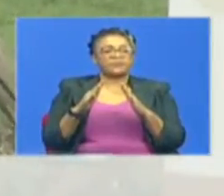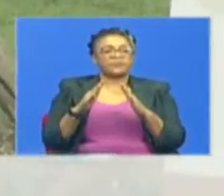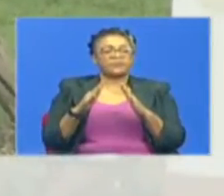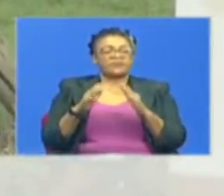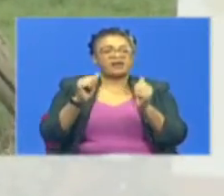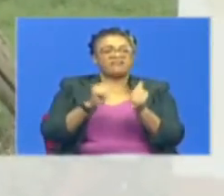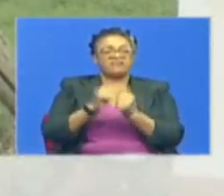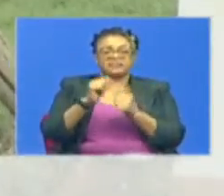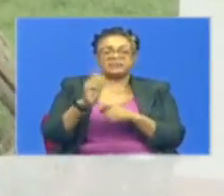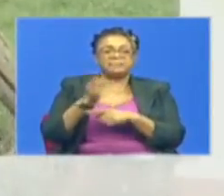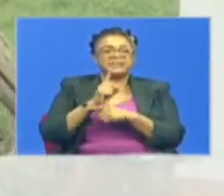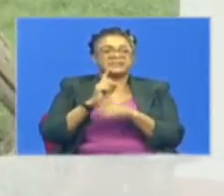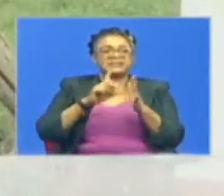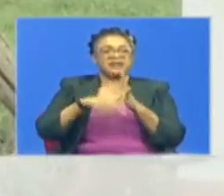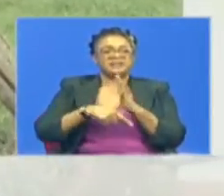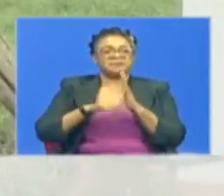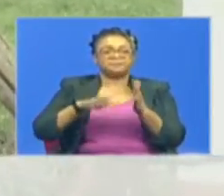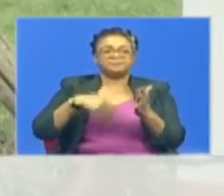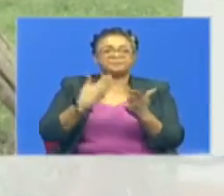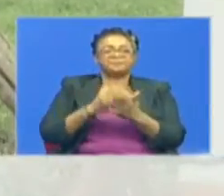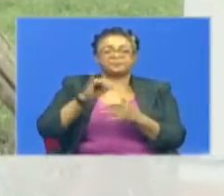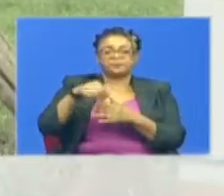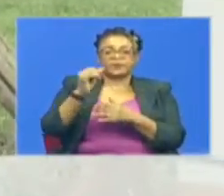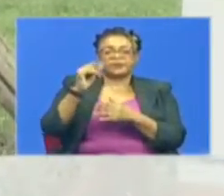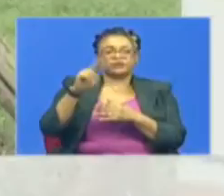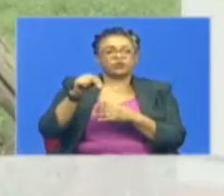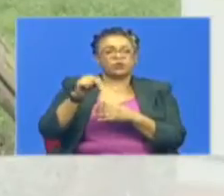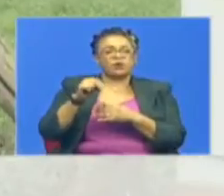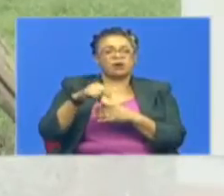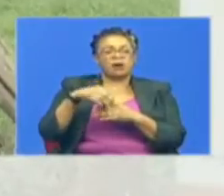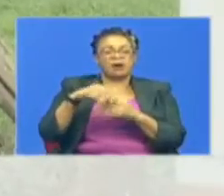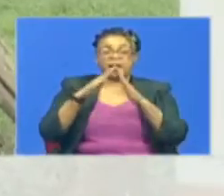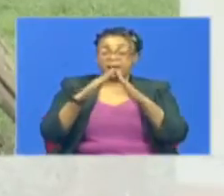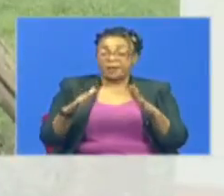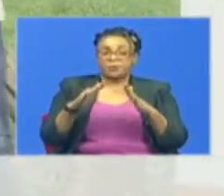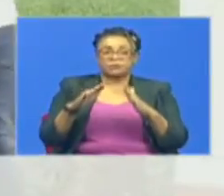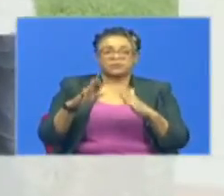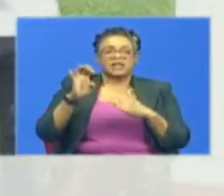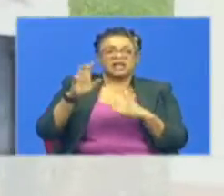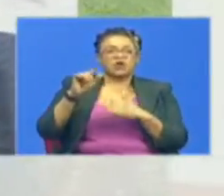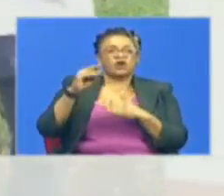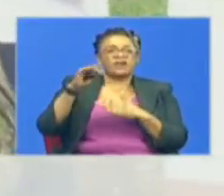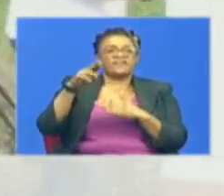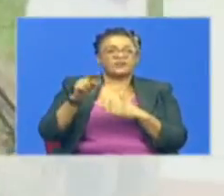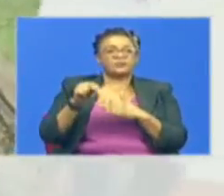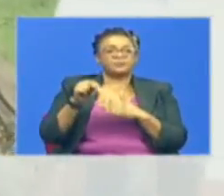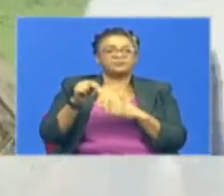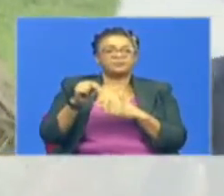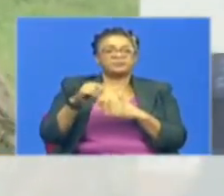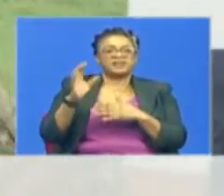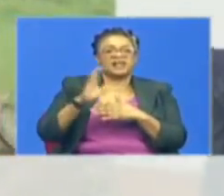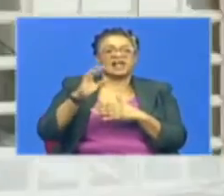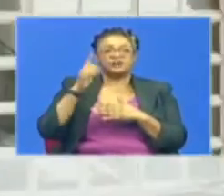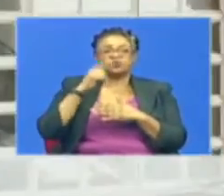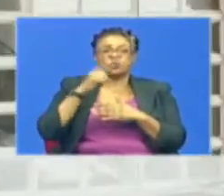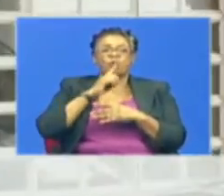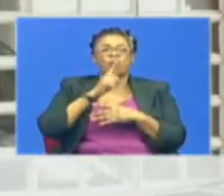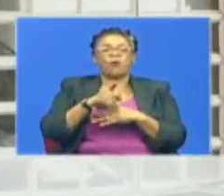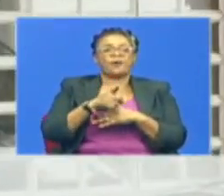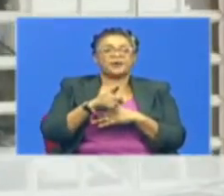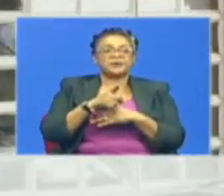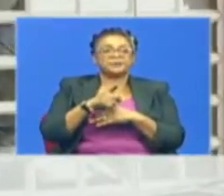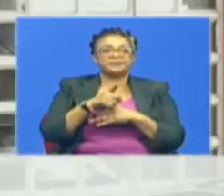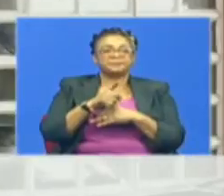15 minutes later, we arrive at John Kennedy's residence in Elgon View Estate in Eldoret, a client who had placed an order. I've received